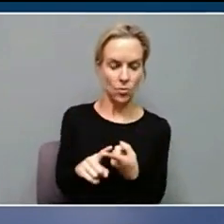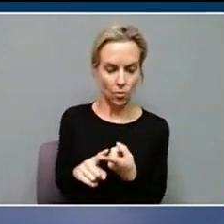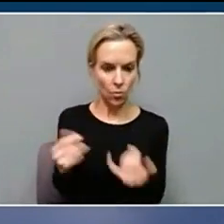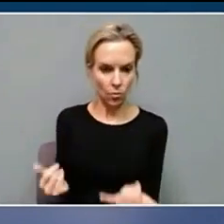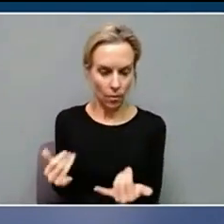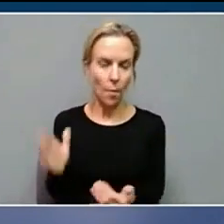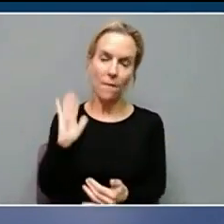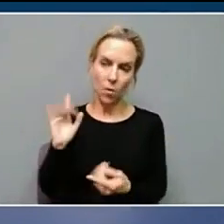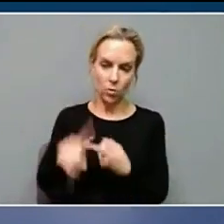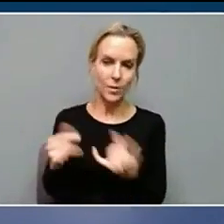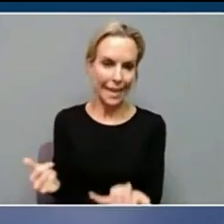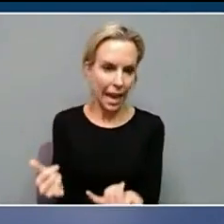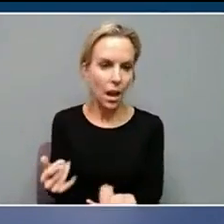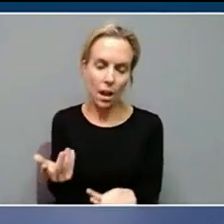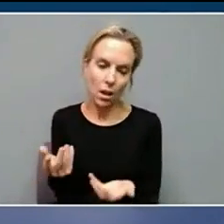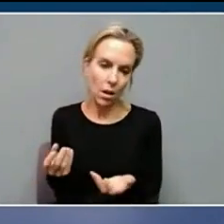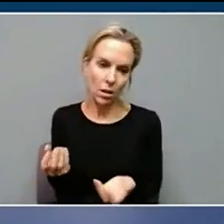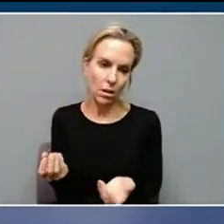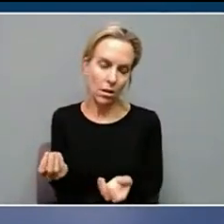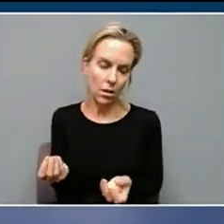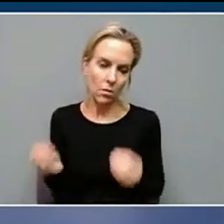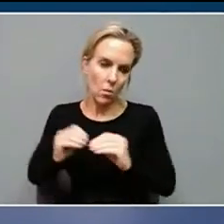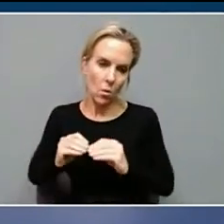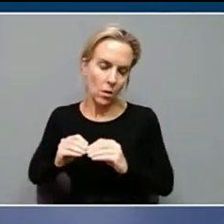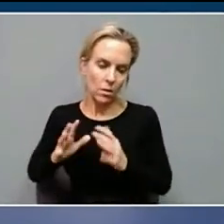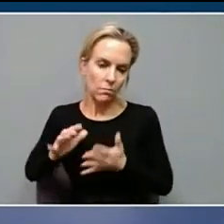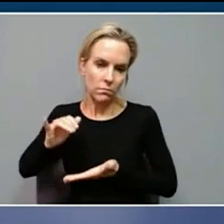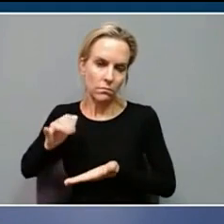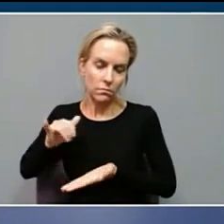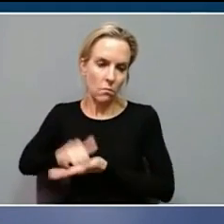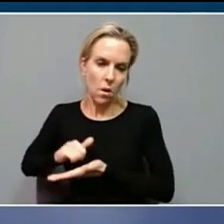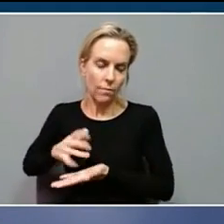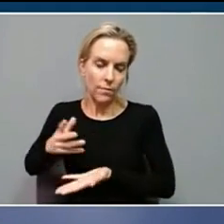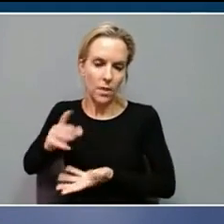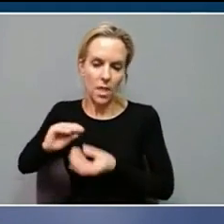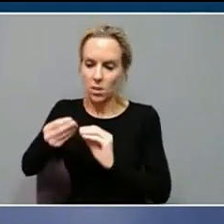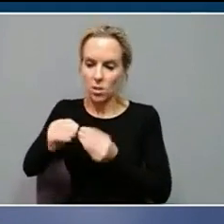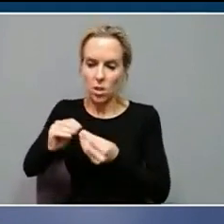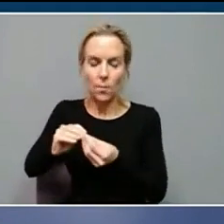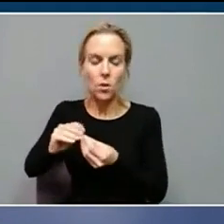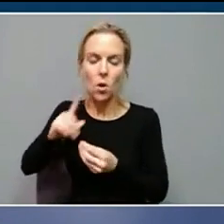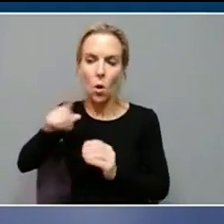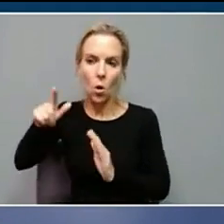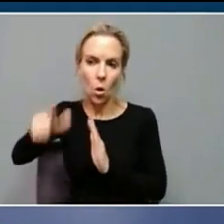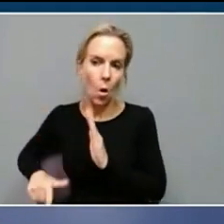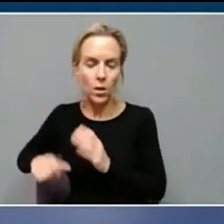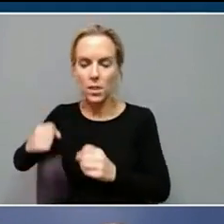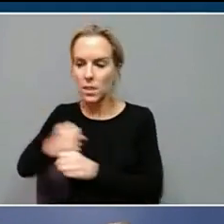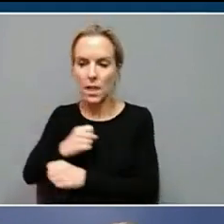possibly than any other statistic, even though the numbers are lower. So